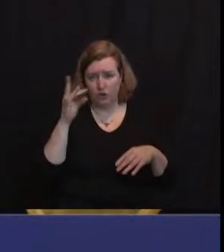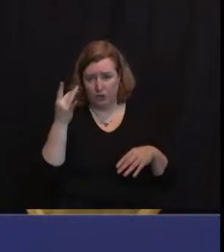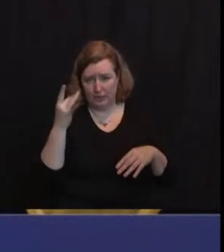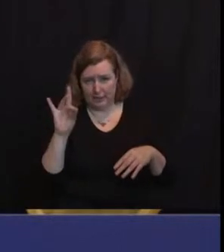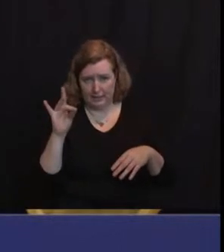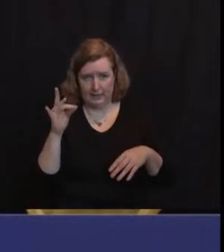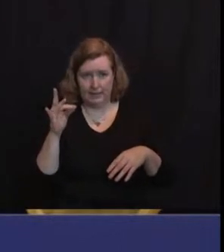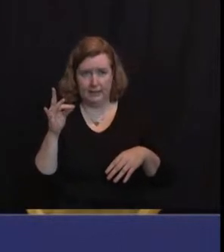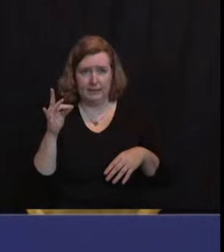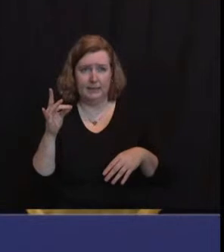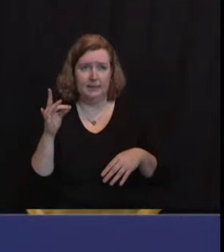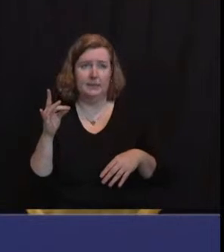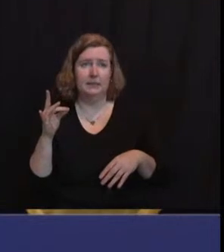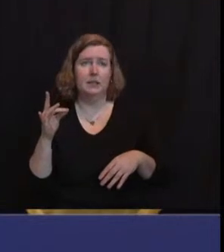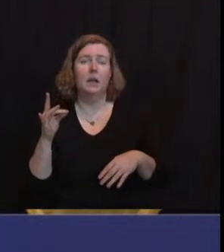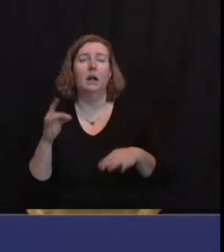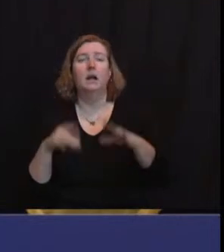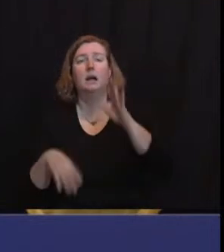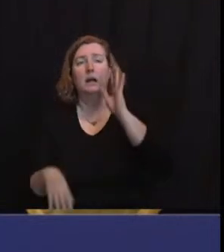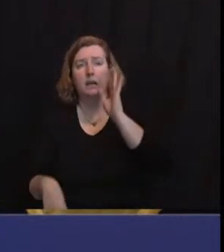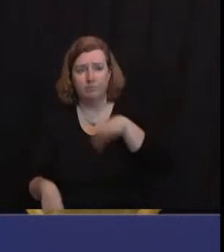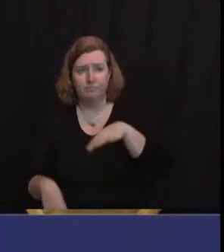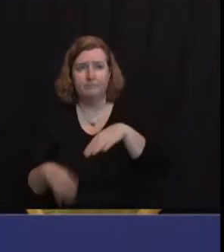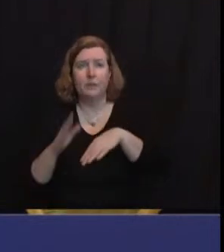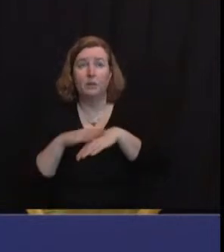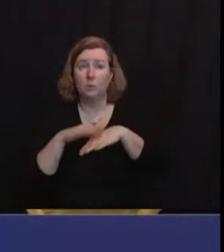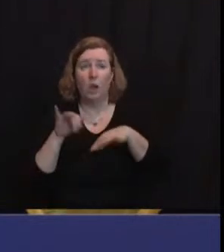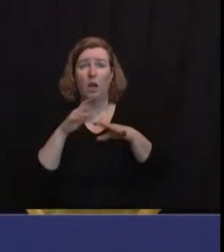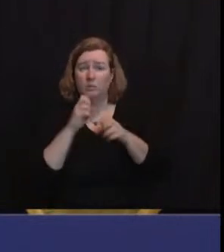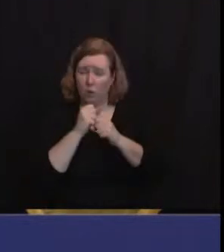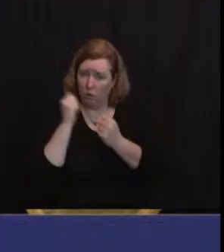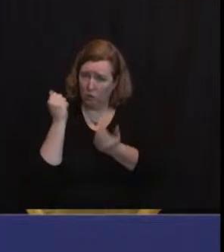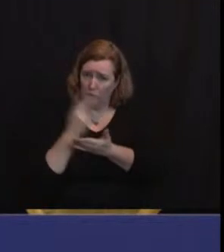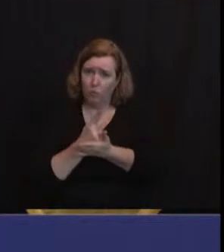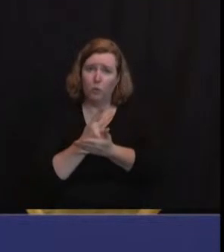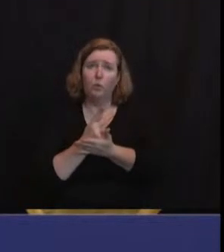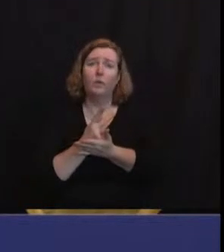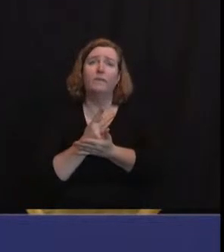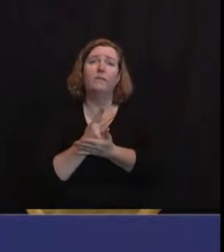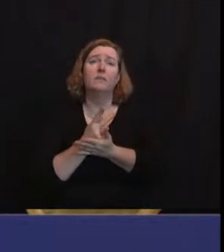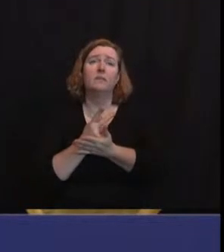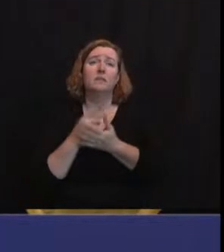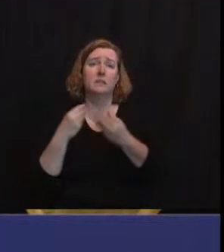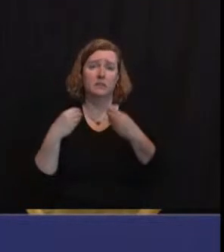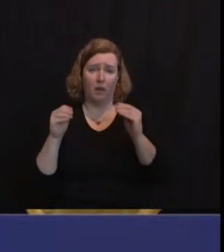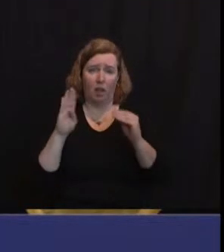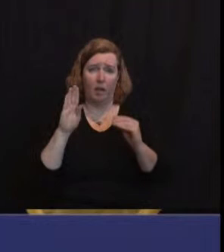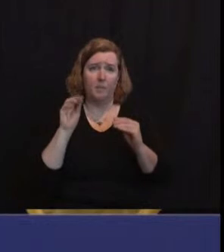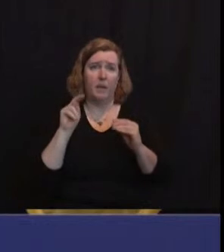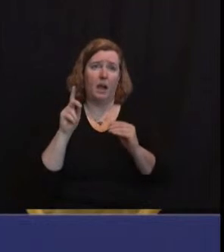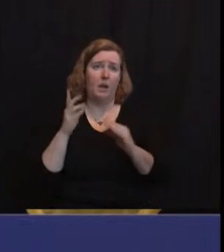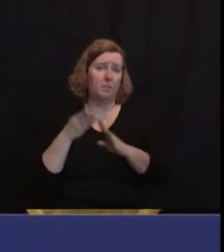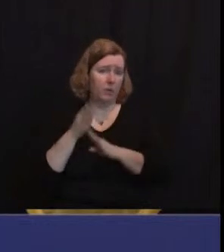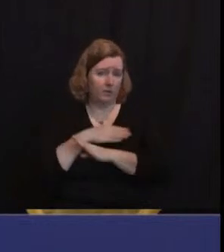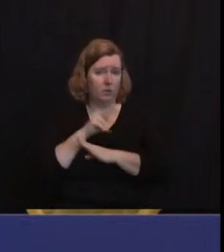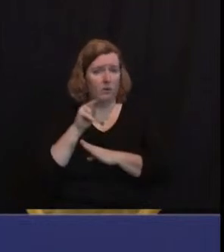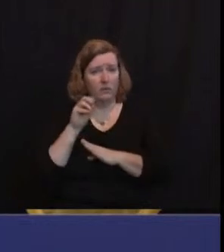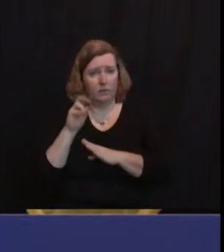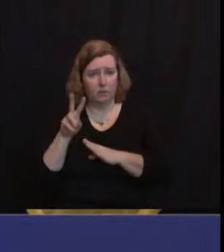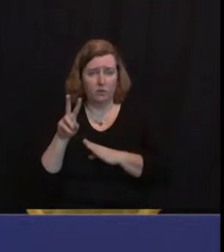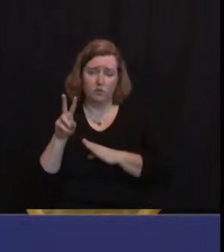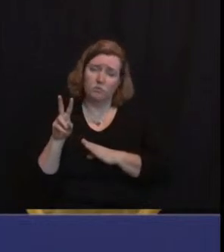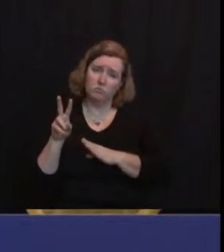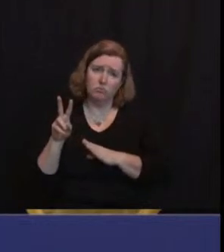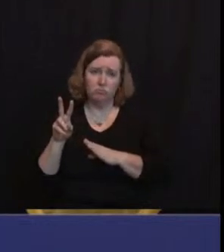what was the world like? And by the way, we got approval to sell the bonds many months before. So what was the world